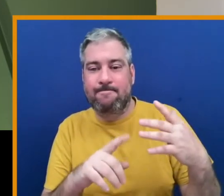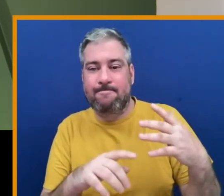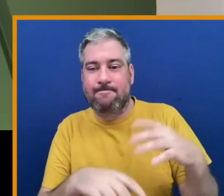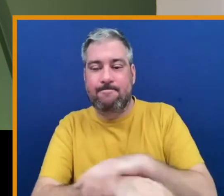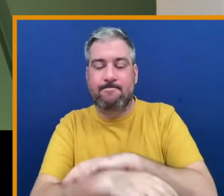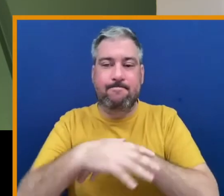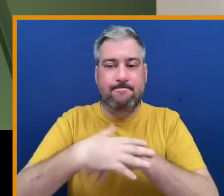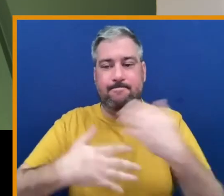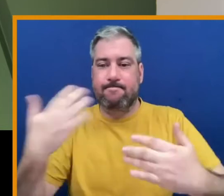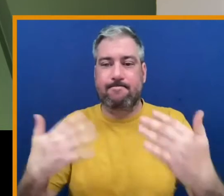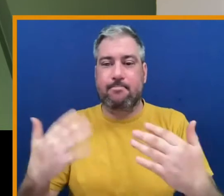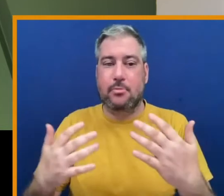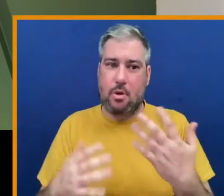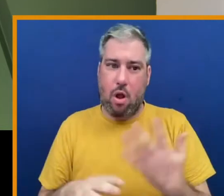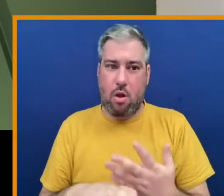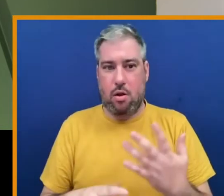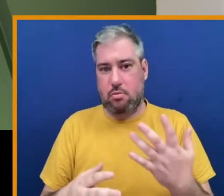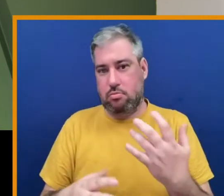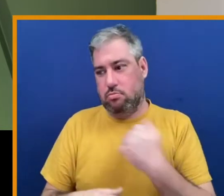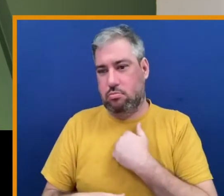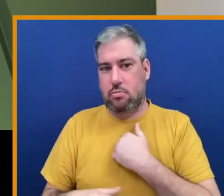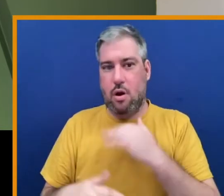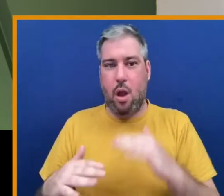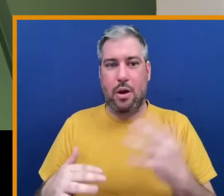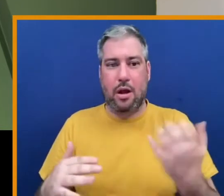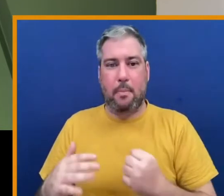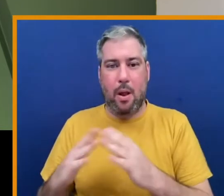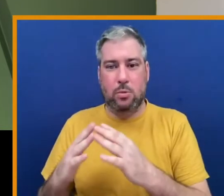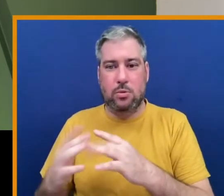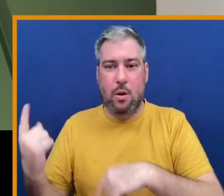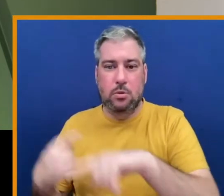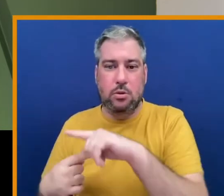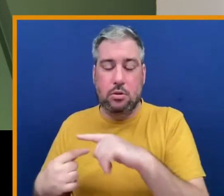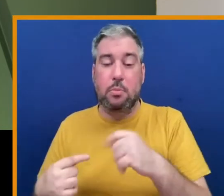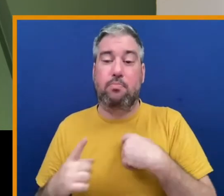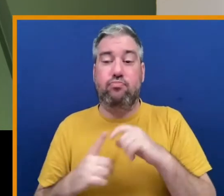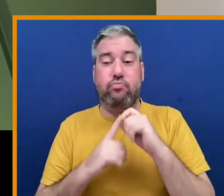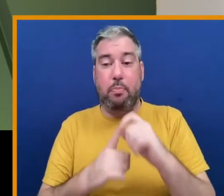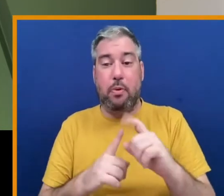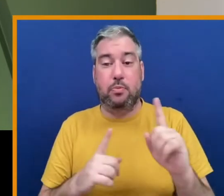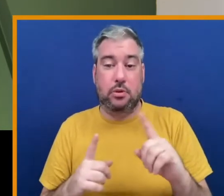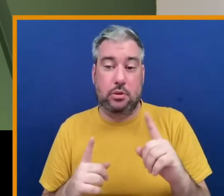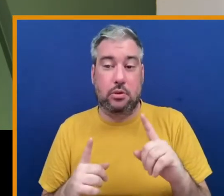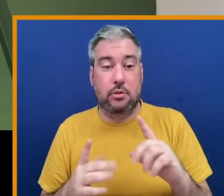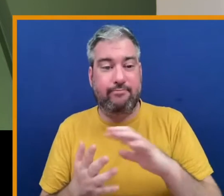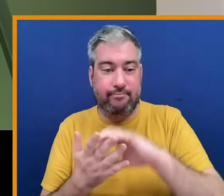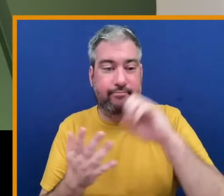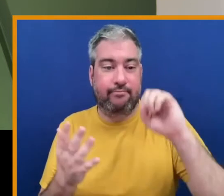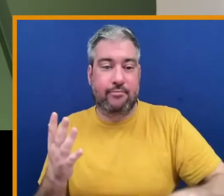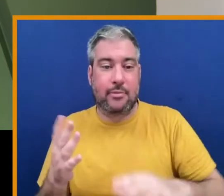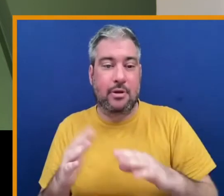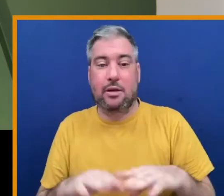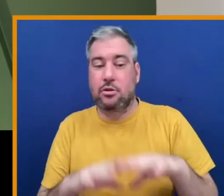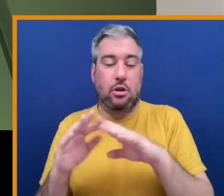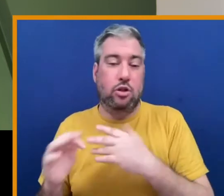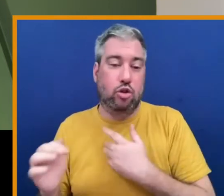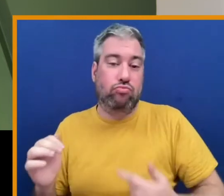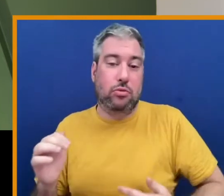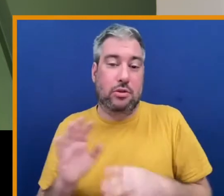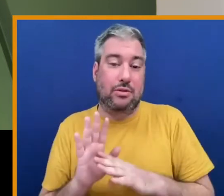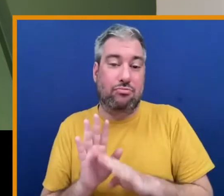is to scrap the national insurance increase that the Tories are proposing. We want to uprate pensions in line with the inflation forecast. We want to